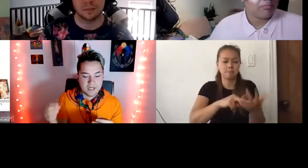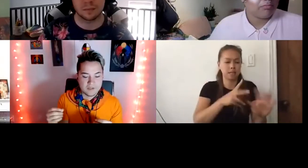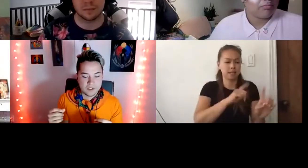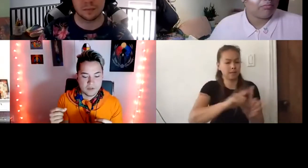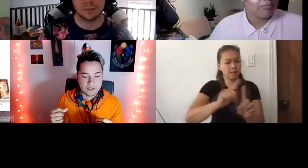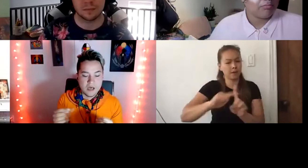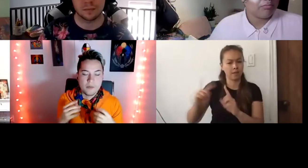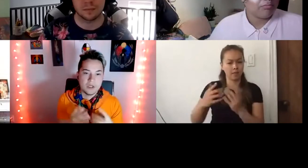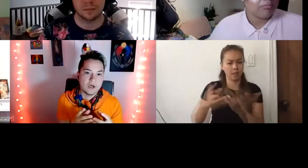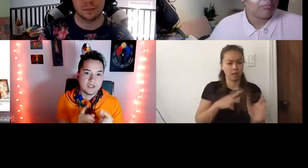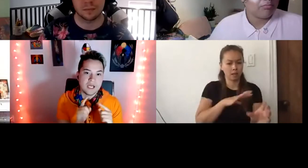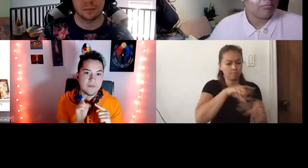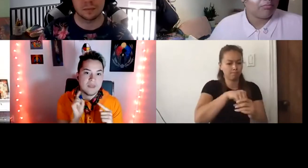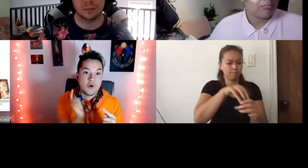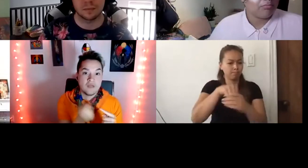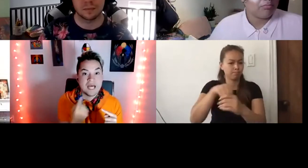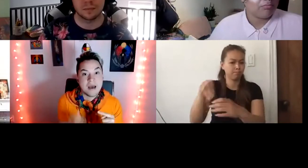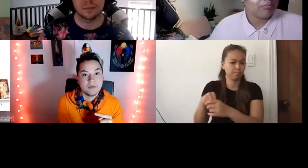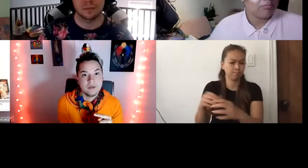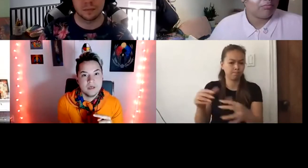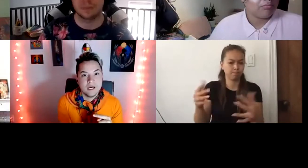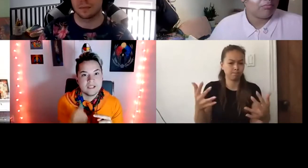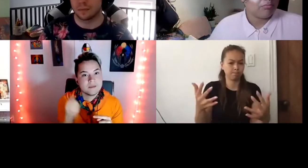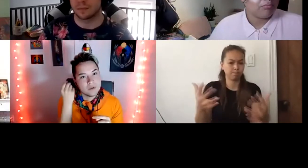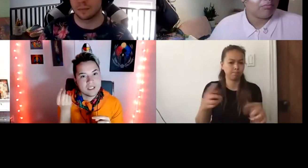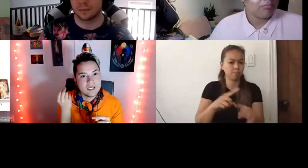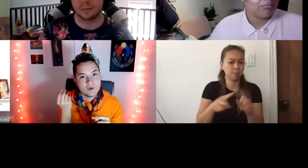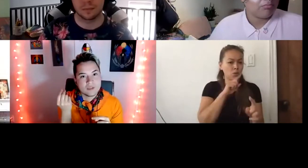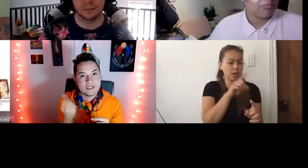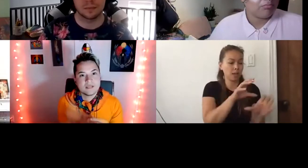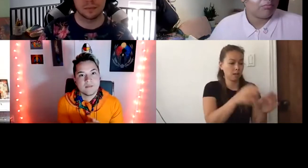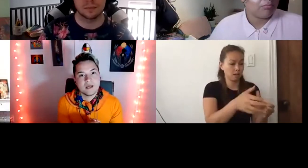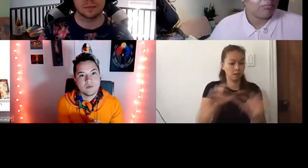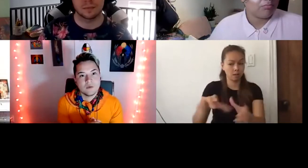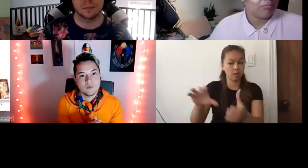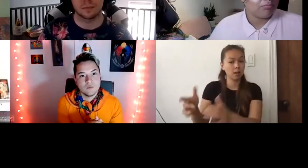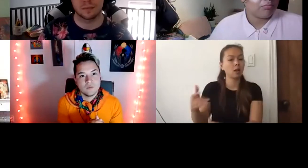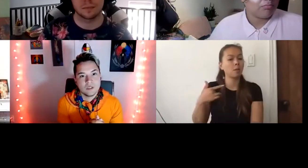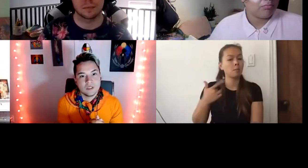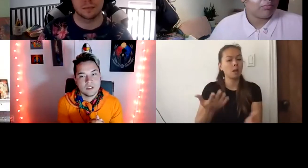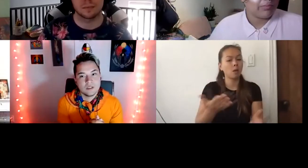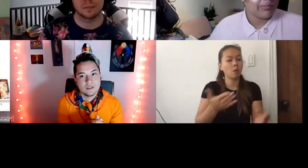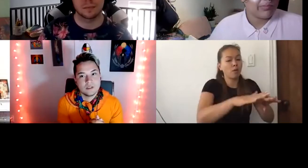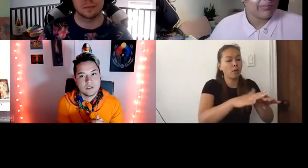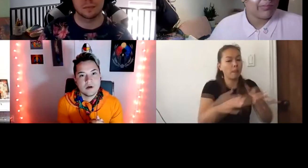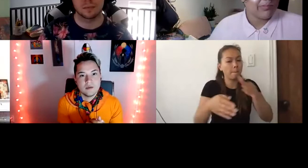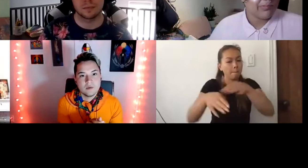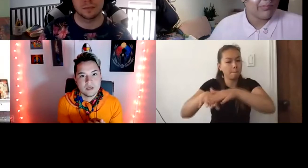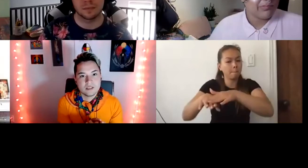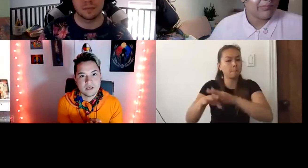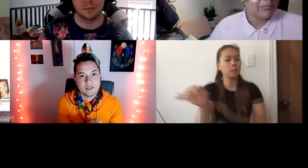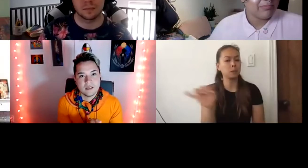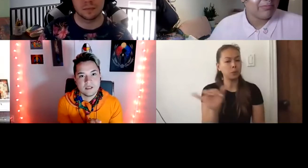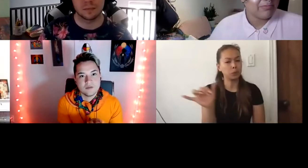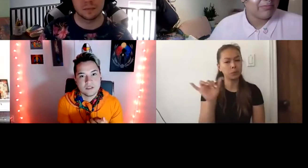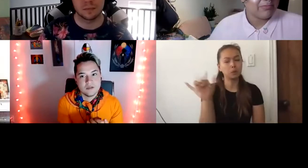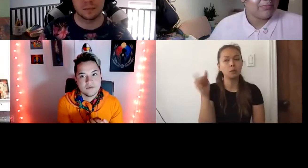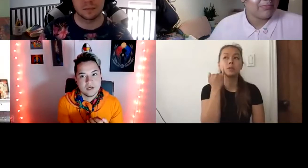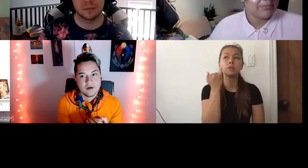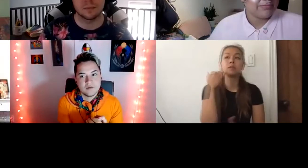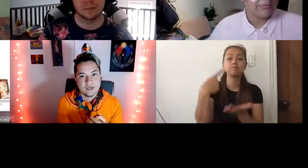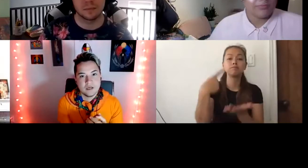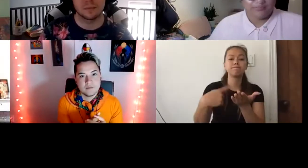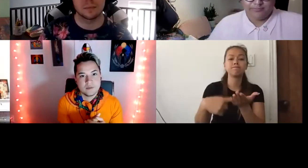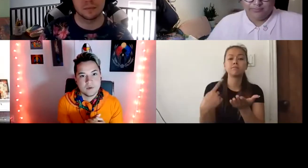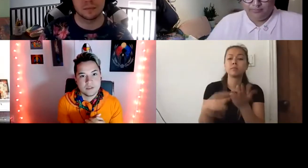I fall into different kind of circles. But a lot of the time they overlap, and it's important to keep those things in mind when we're talking about things like service delivery